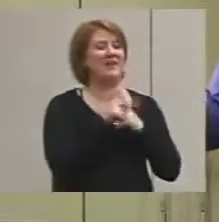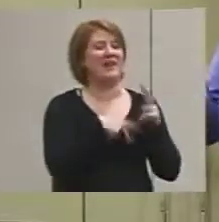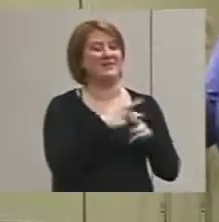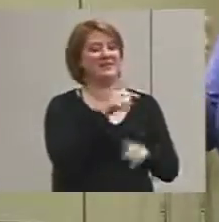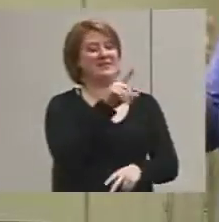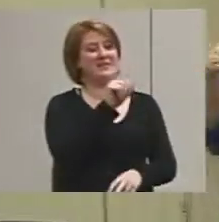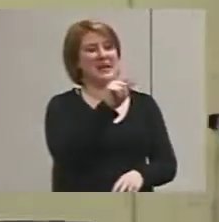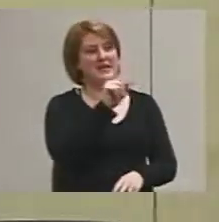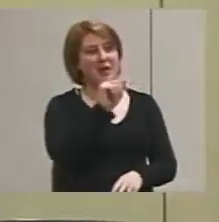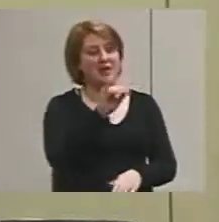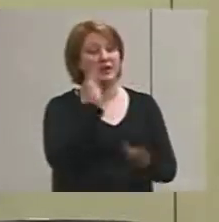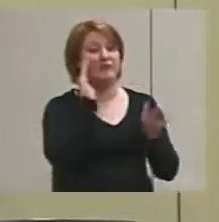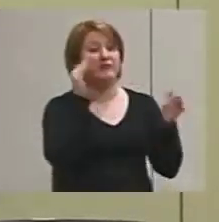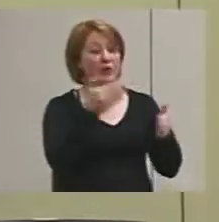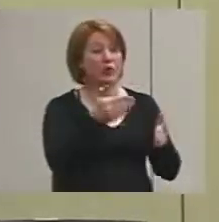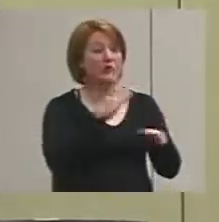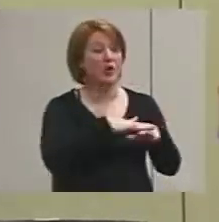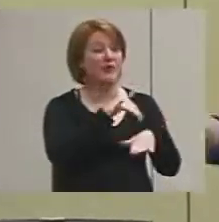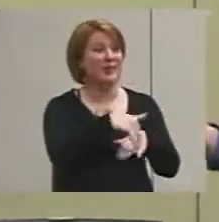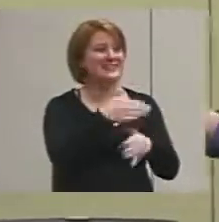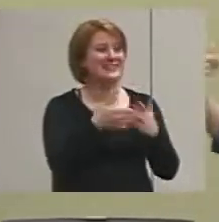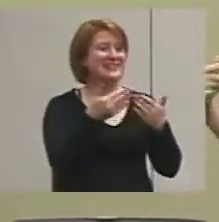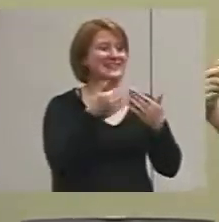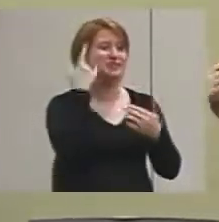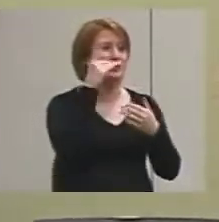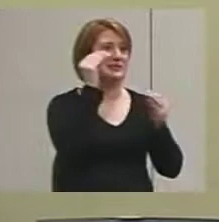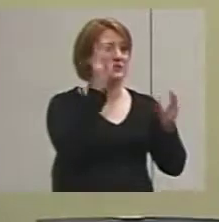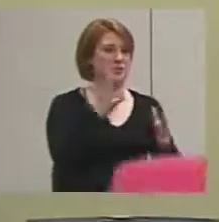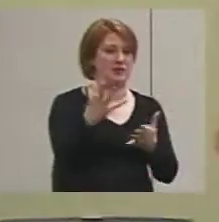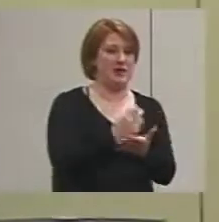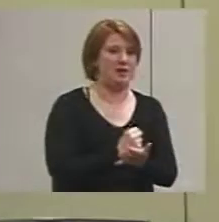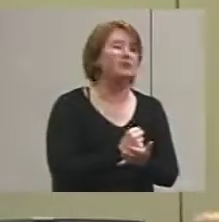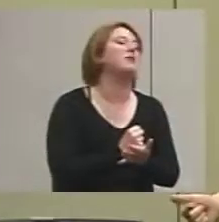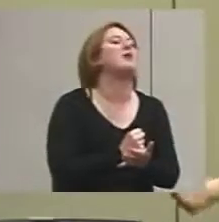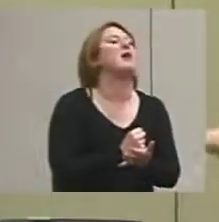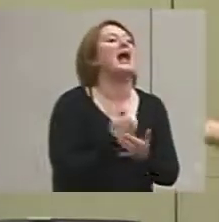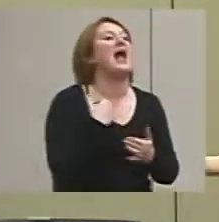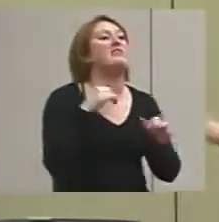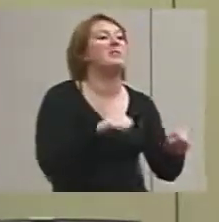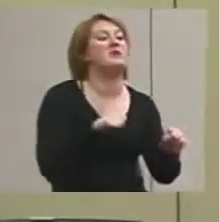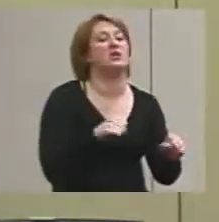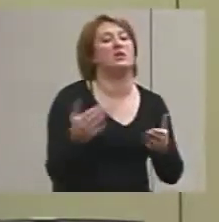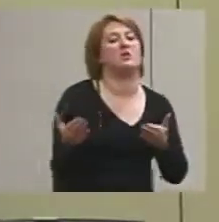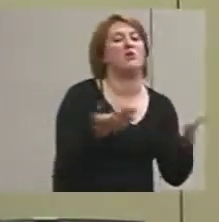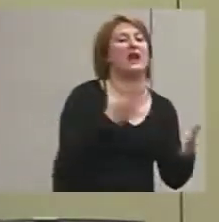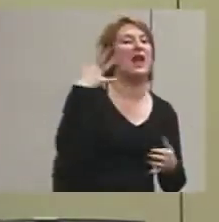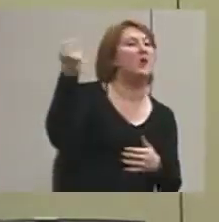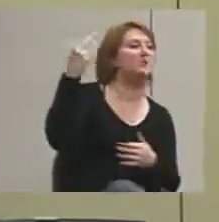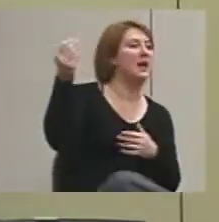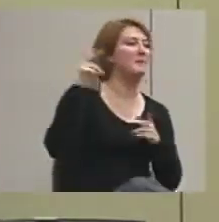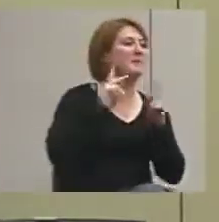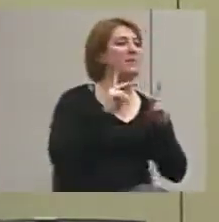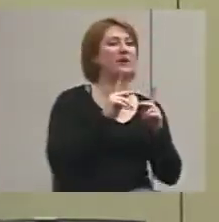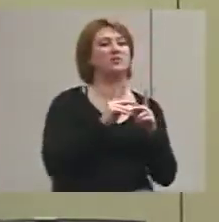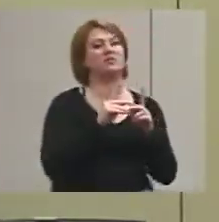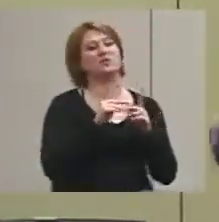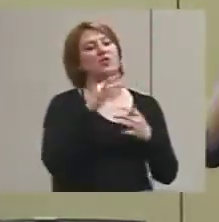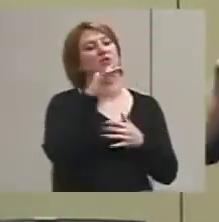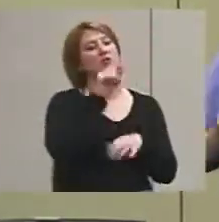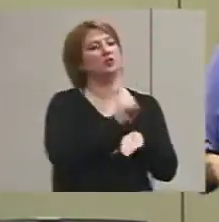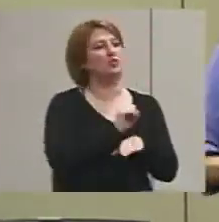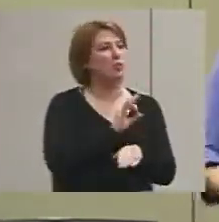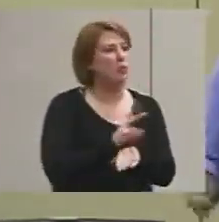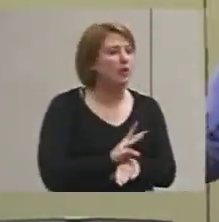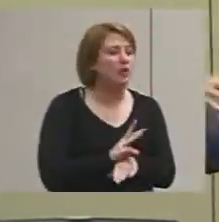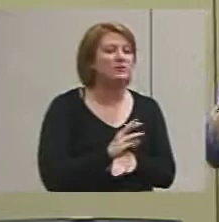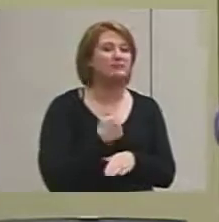data can we focus on that's easy for teachers to get? We do have the ability to bring in outside people, social workers, myself as the interventionist,